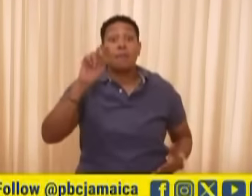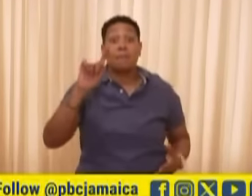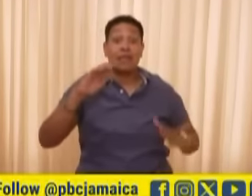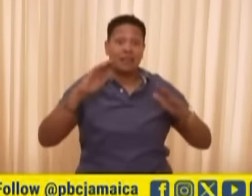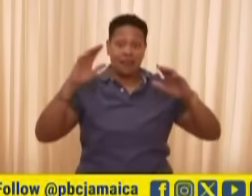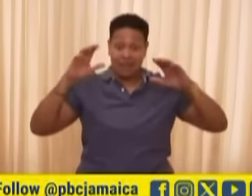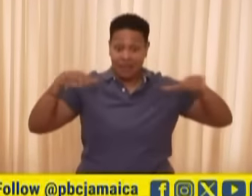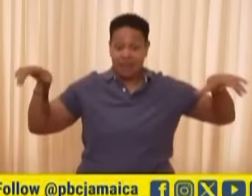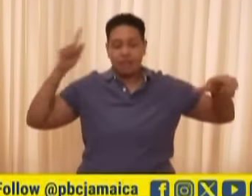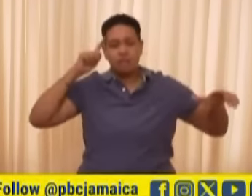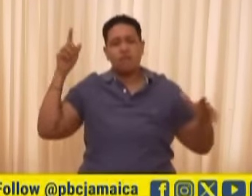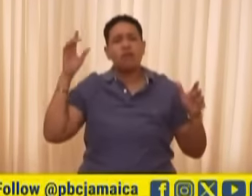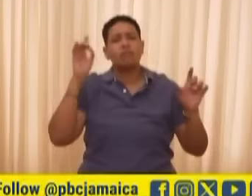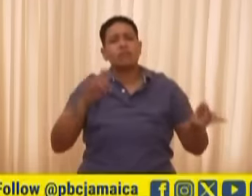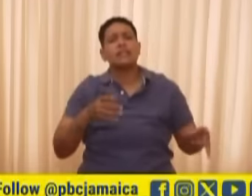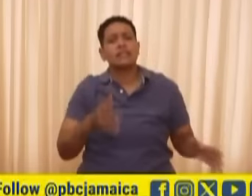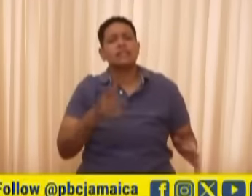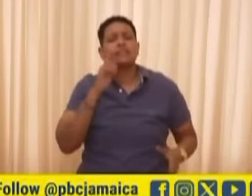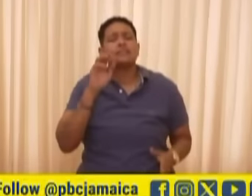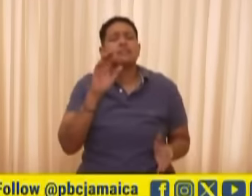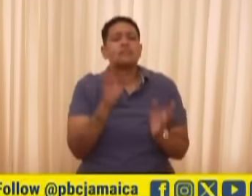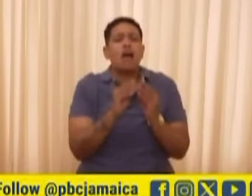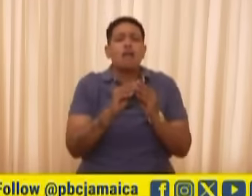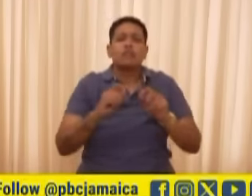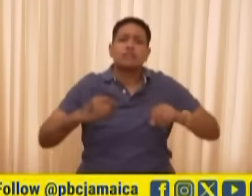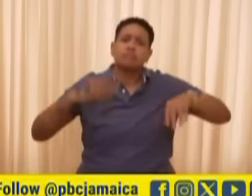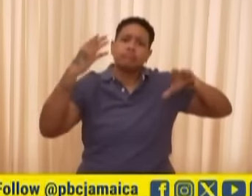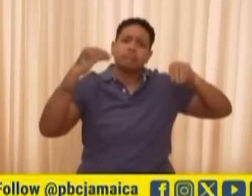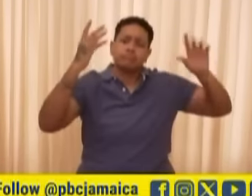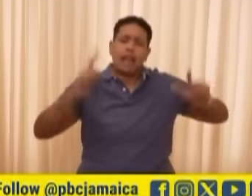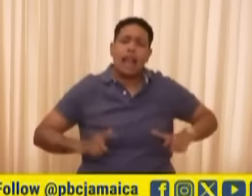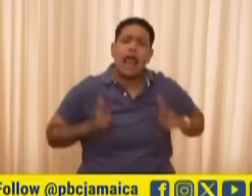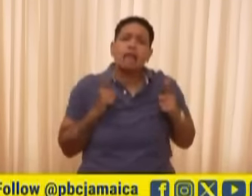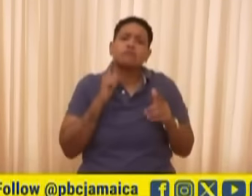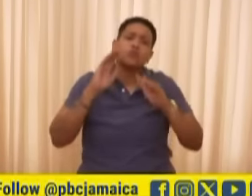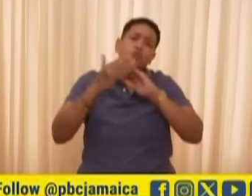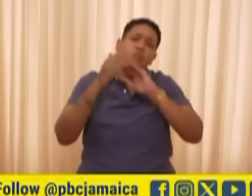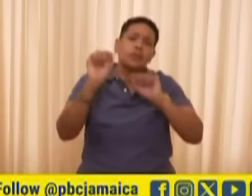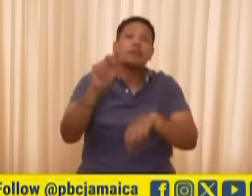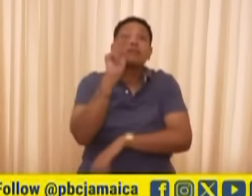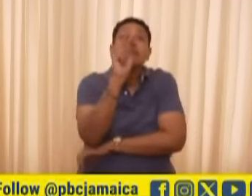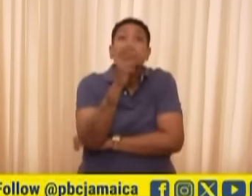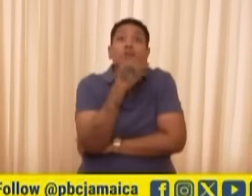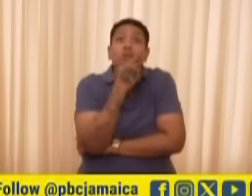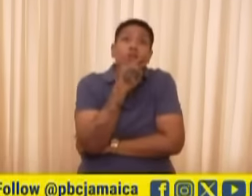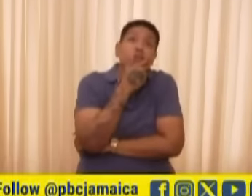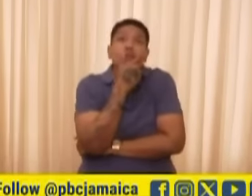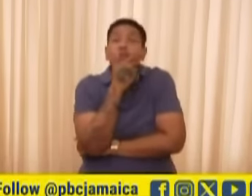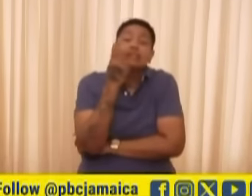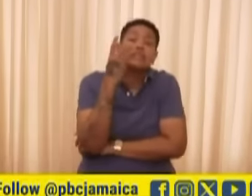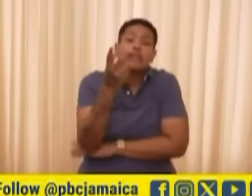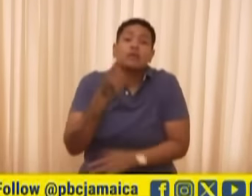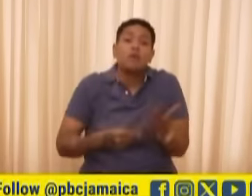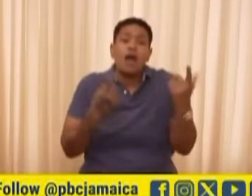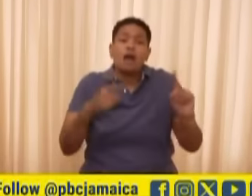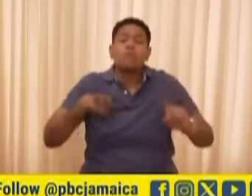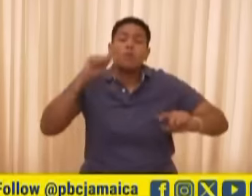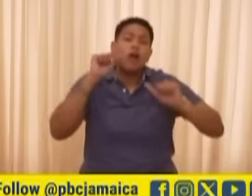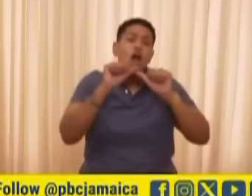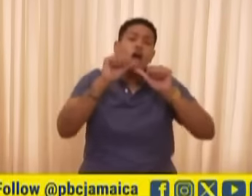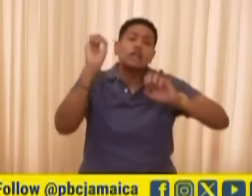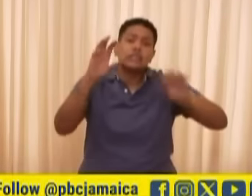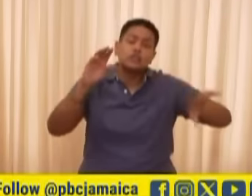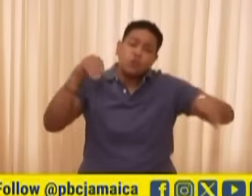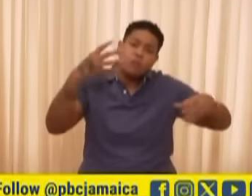houses for playing these press conferences live so that Jamaicans can have access to it. We will continue